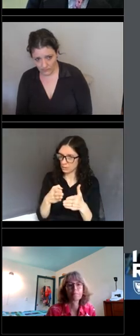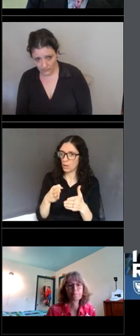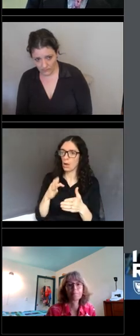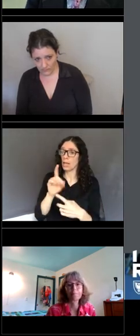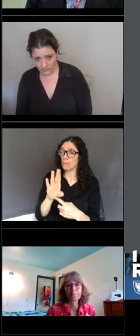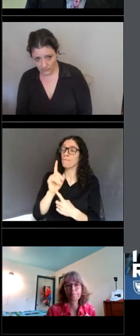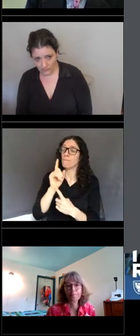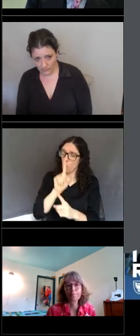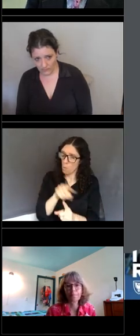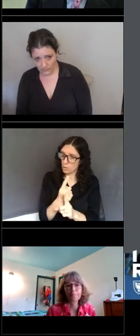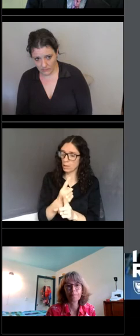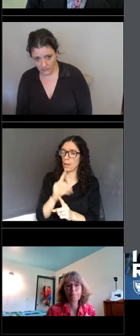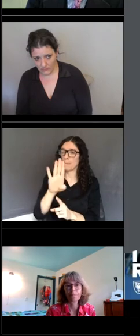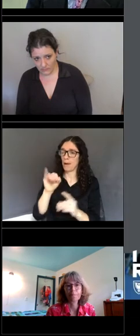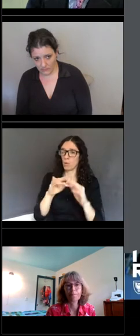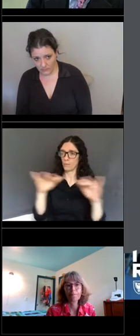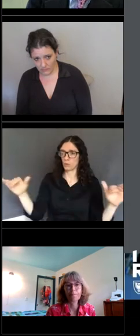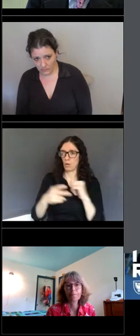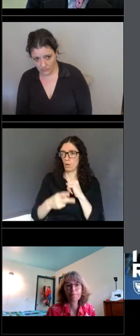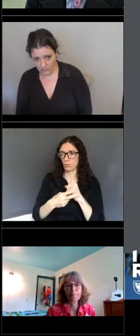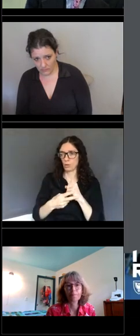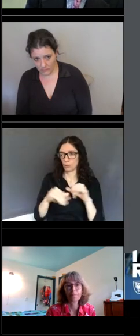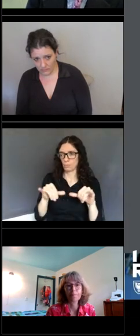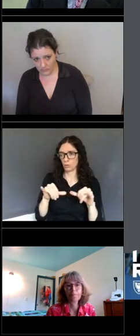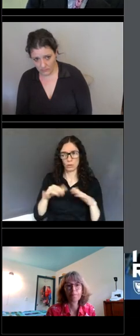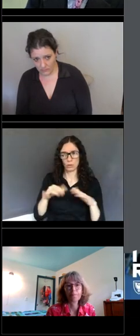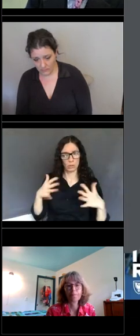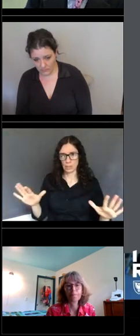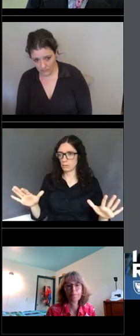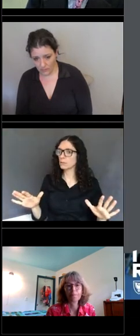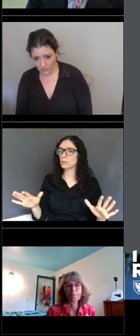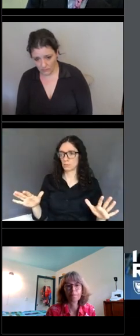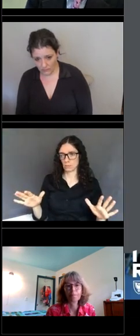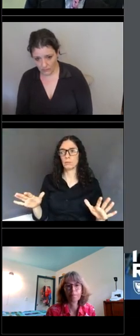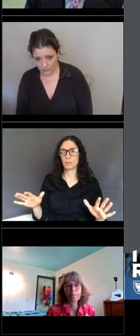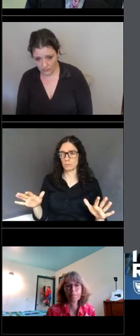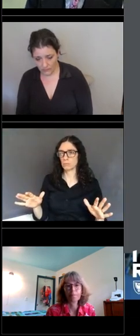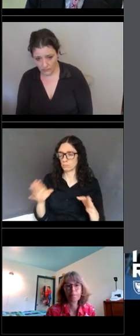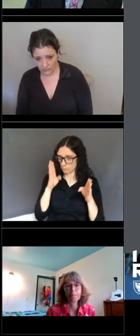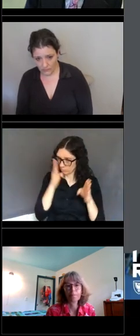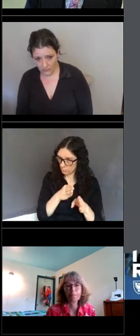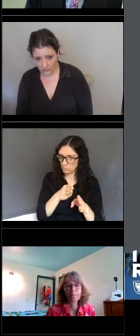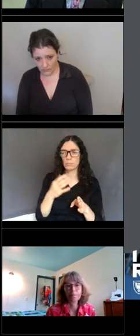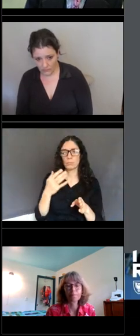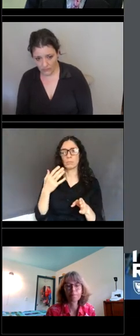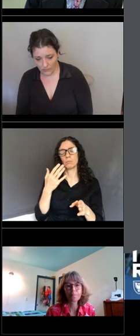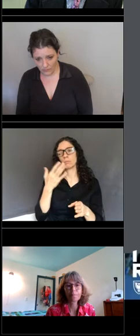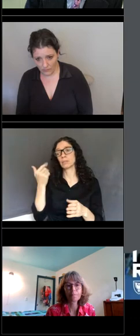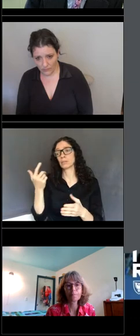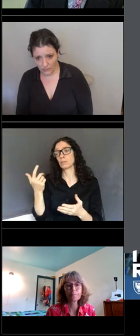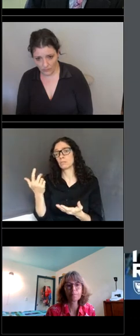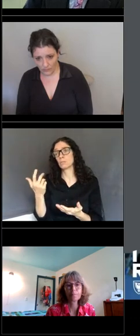biodiversity conservation measures or helping in biodiversity measures. Because ultimately, we